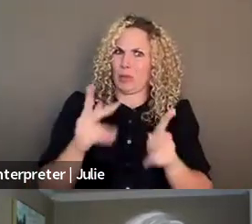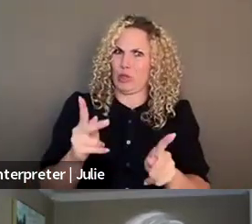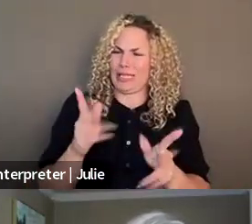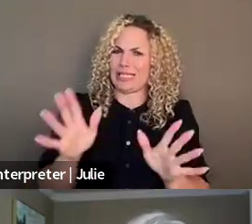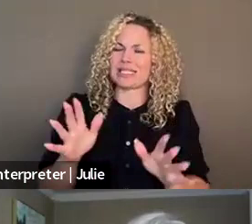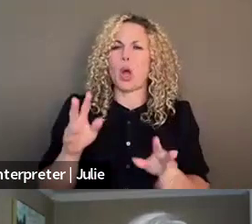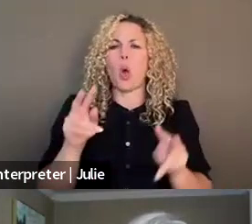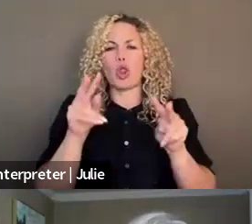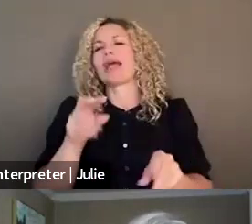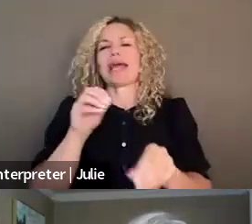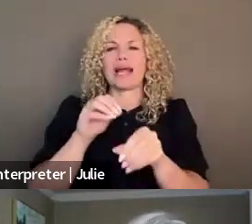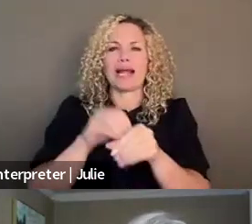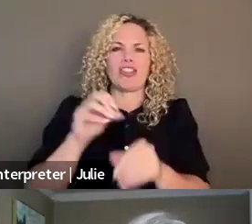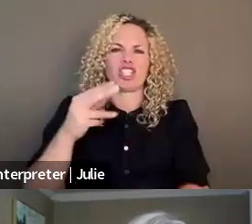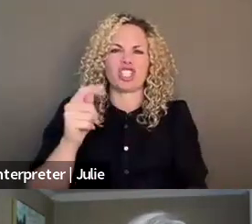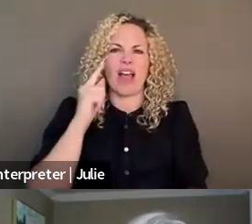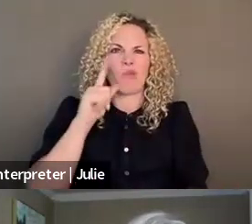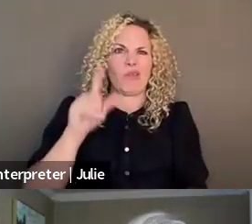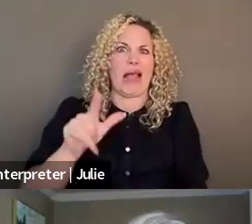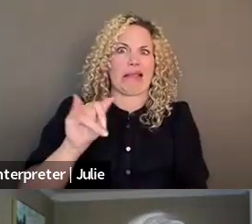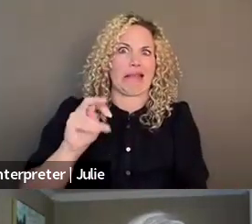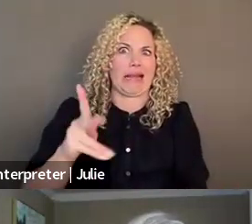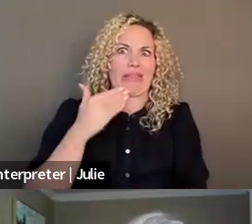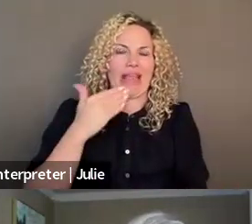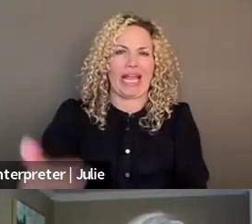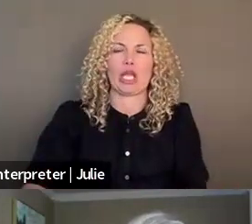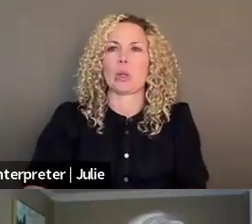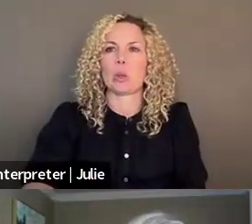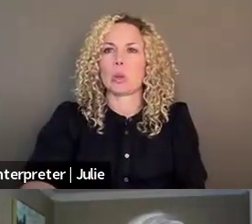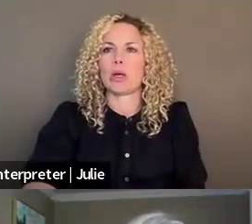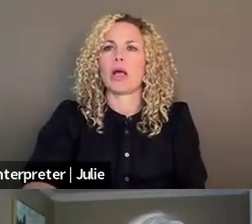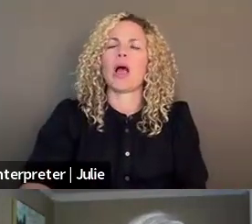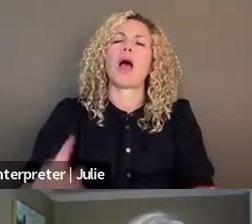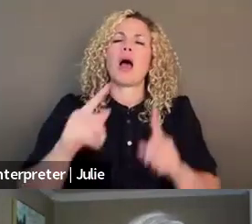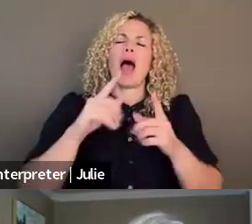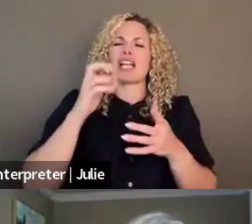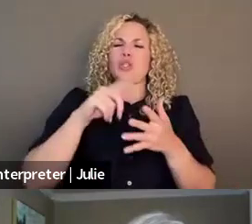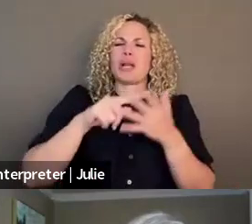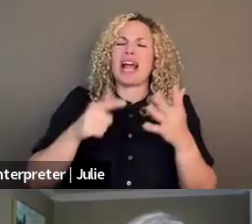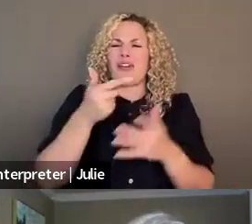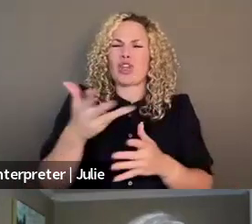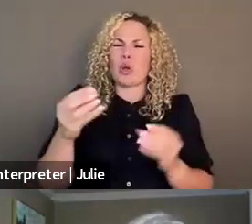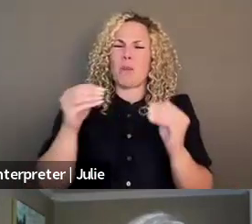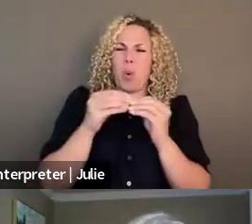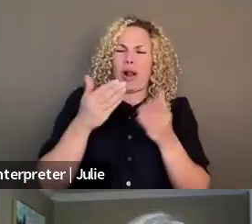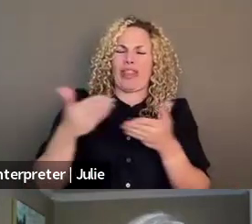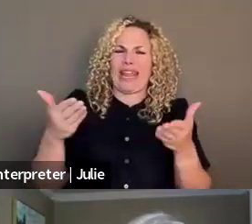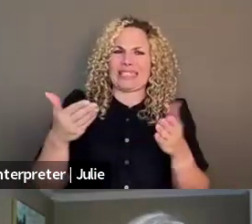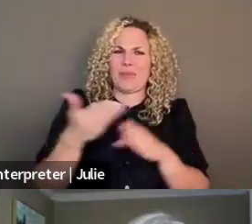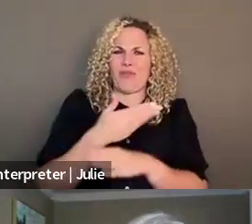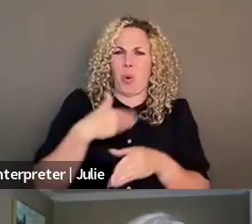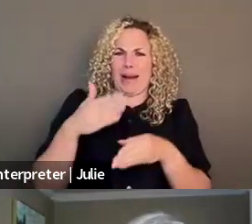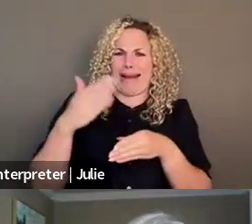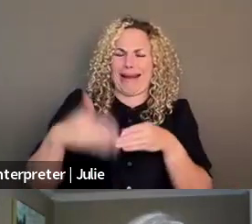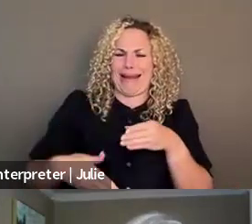check that in the chat there as well. Thank you so much. I wanted to touch on just a few more things here before we